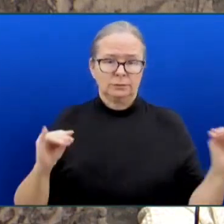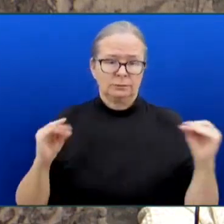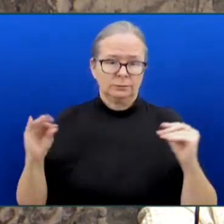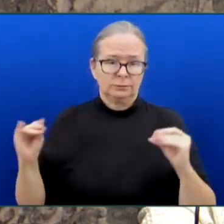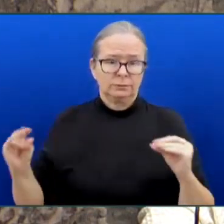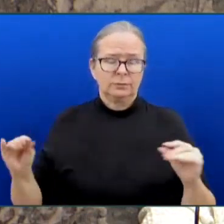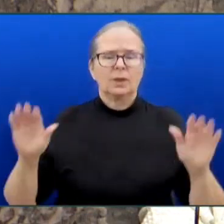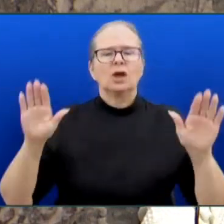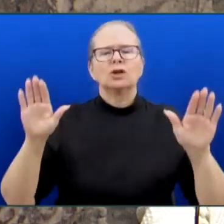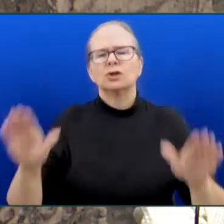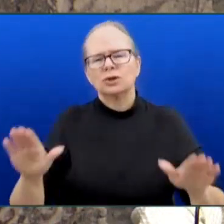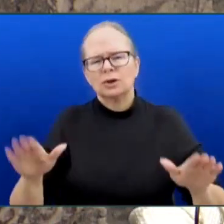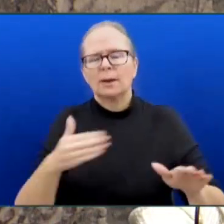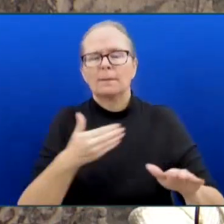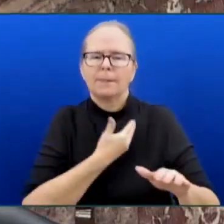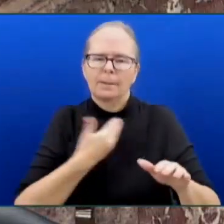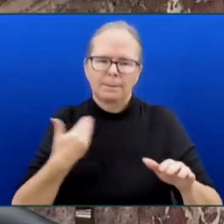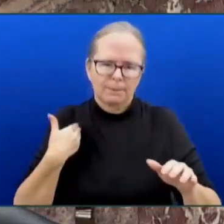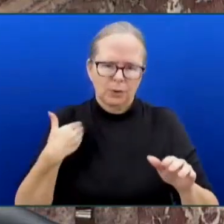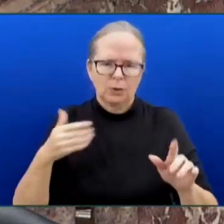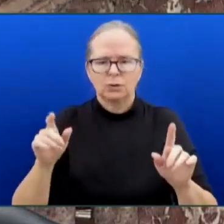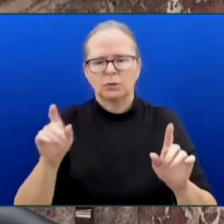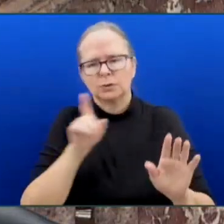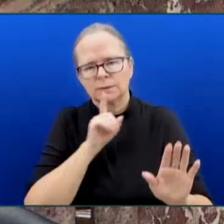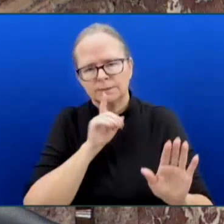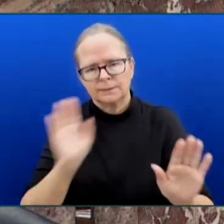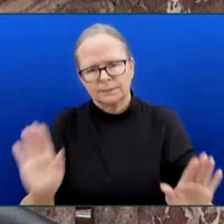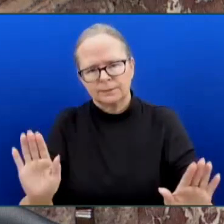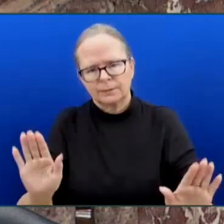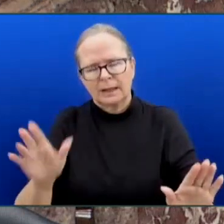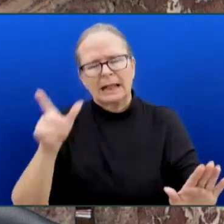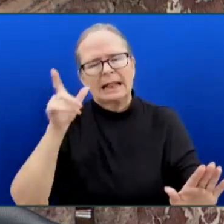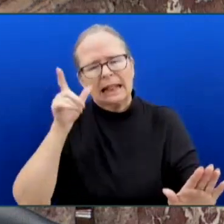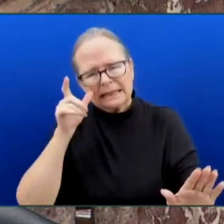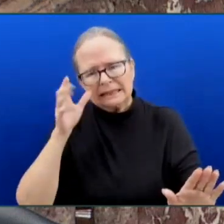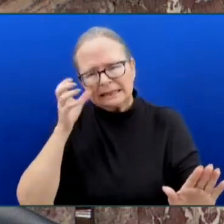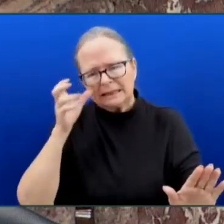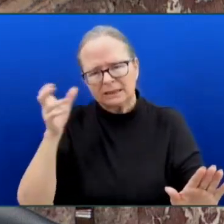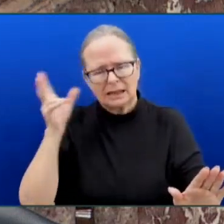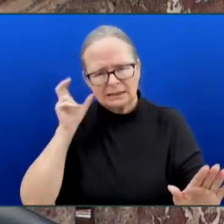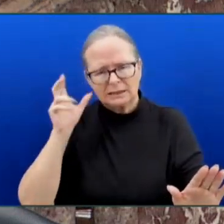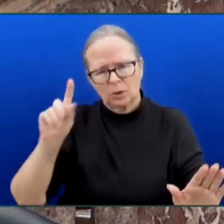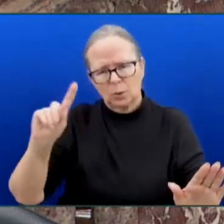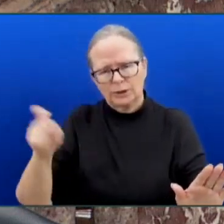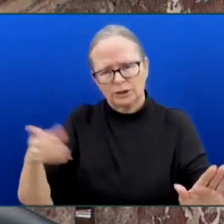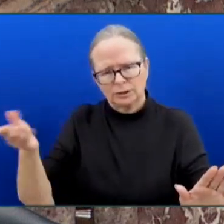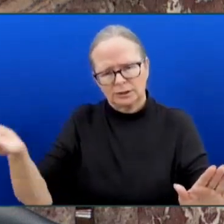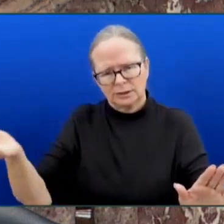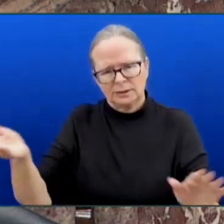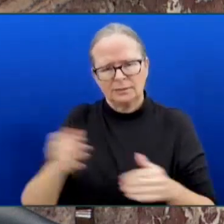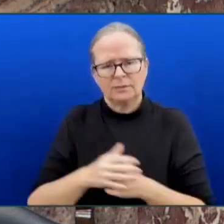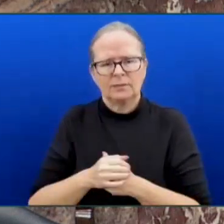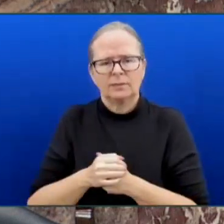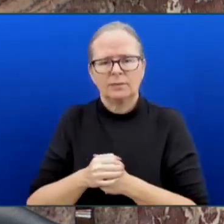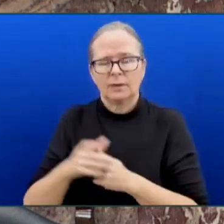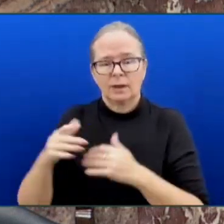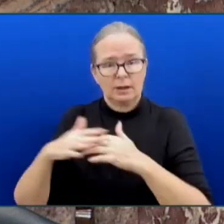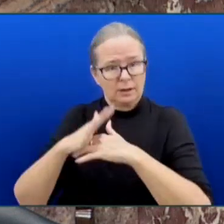Members, let's hear the question, please. It was First Nations that brought LNG to this House in 2004.